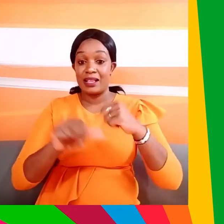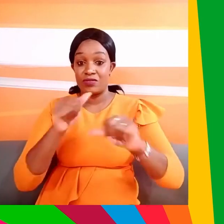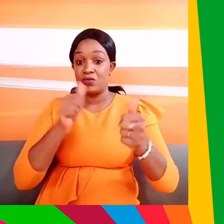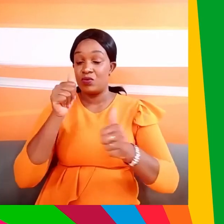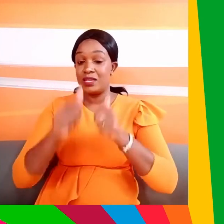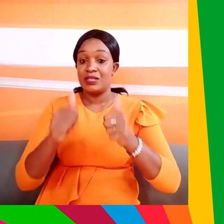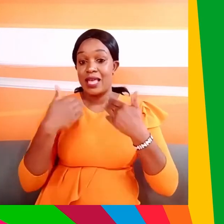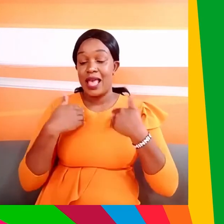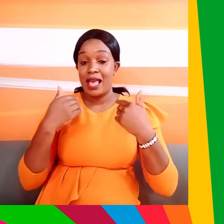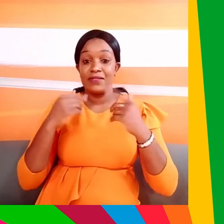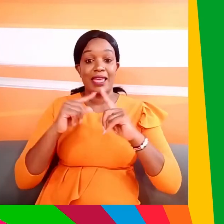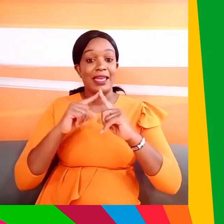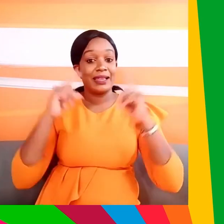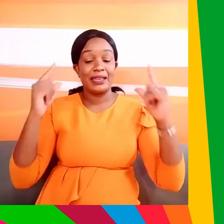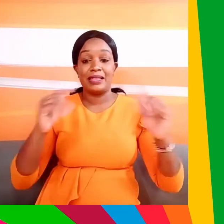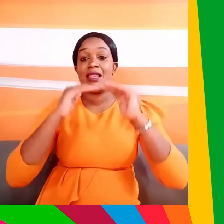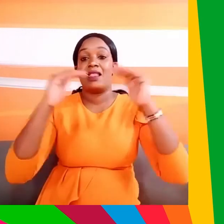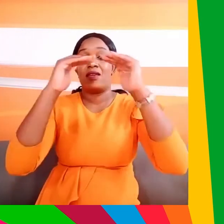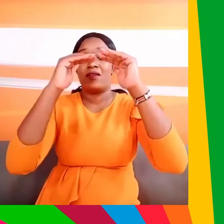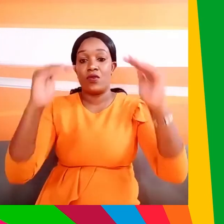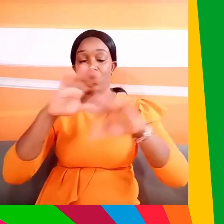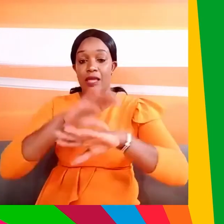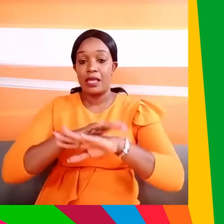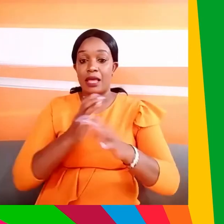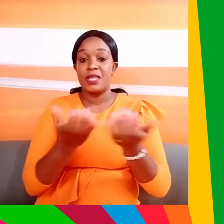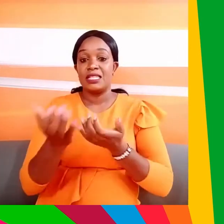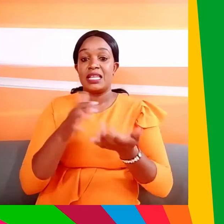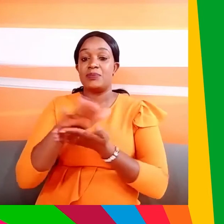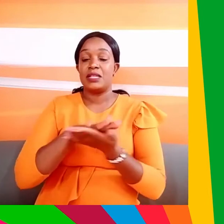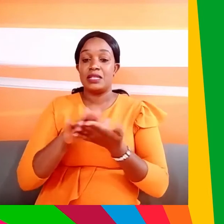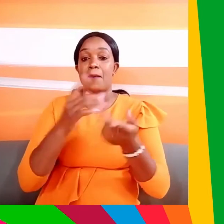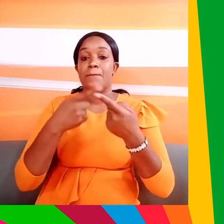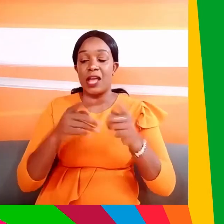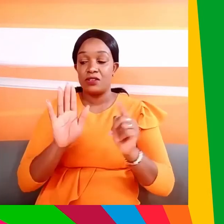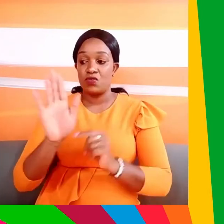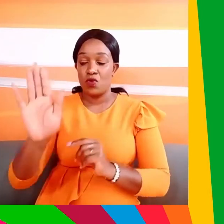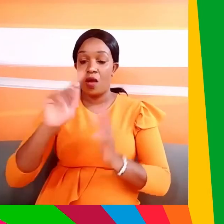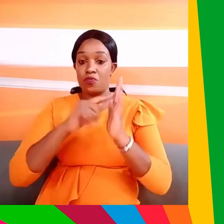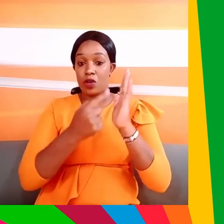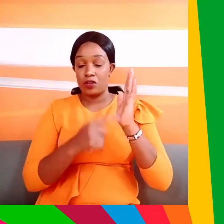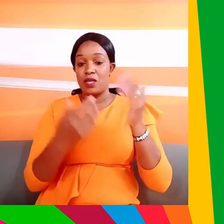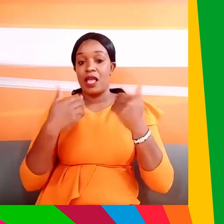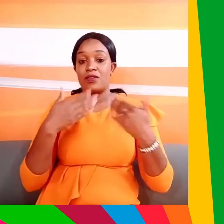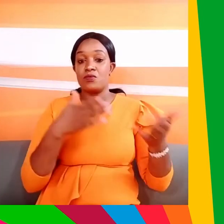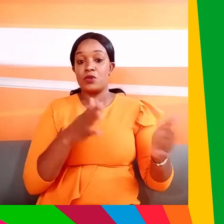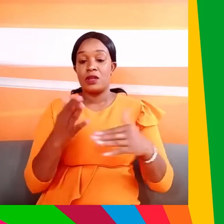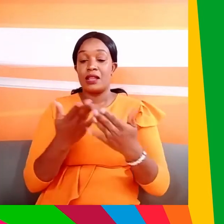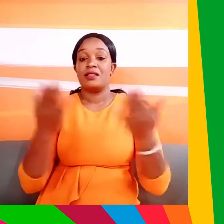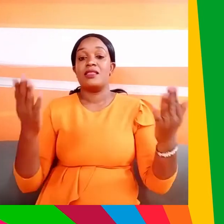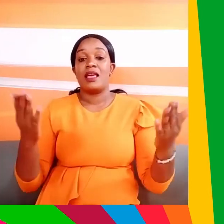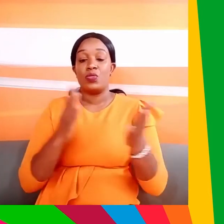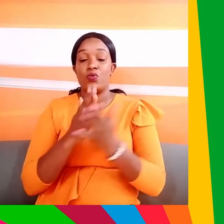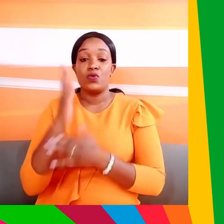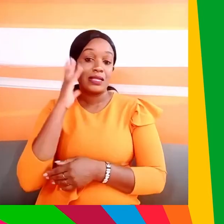leveler to even get us to this place. But to your point, there is an opportunity there. And I think thought experiments like